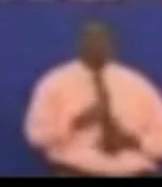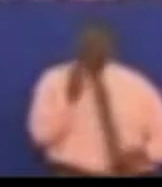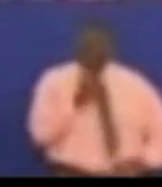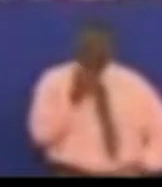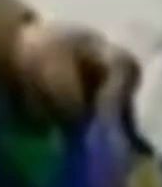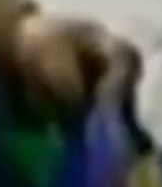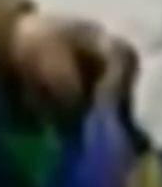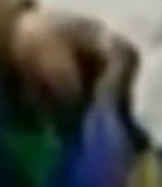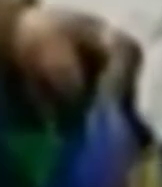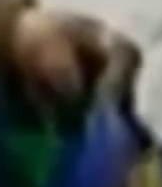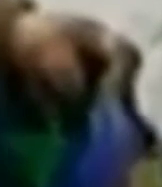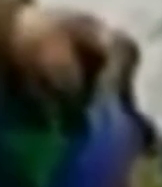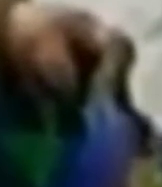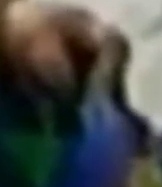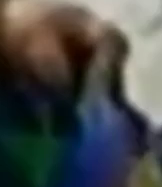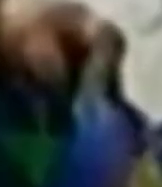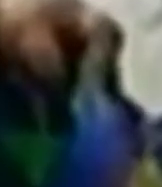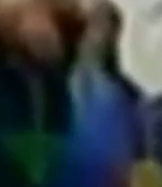Yeah, I think you